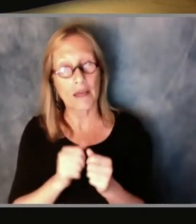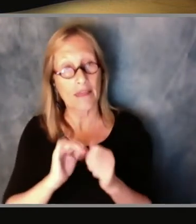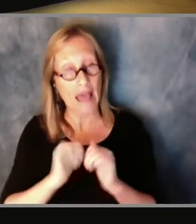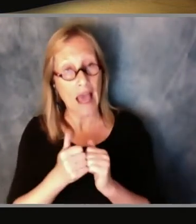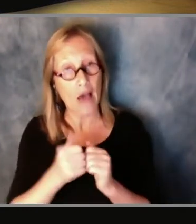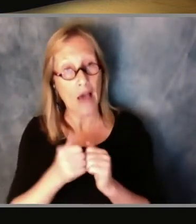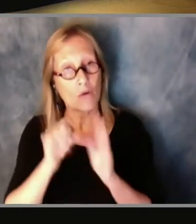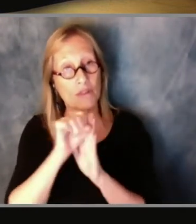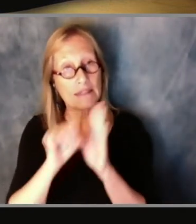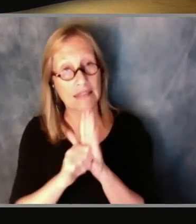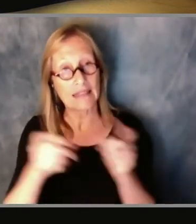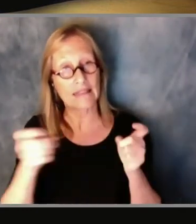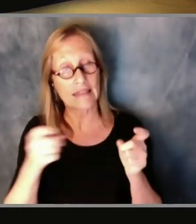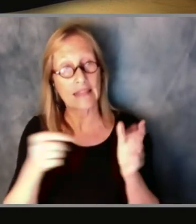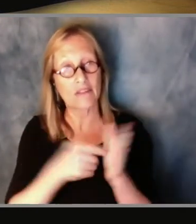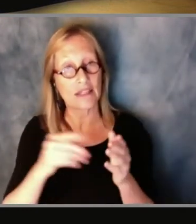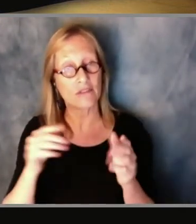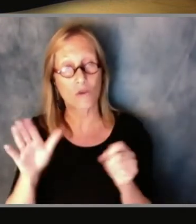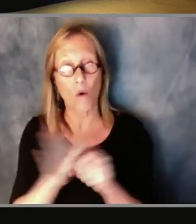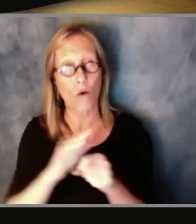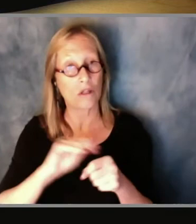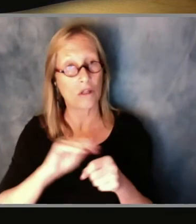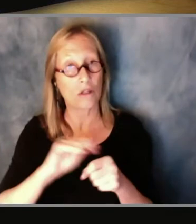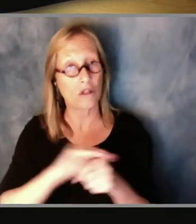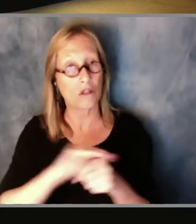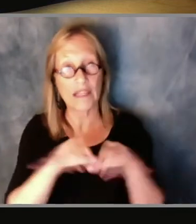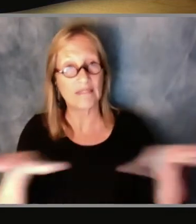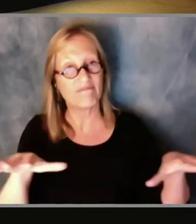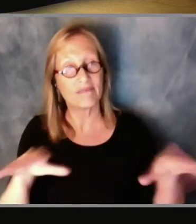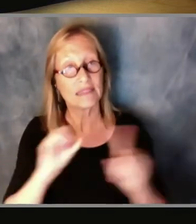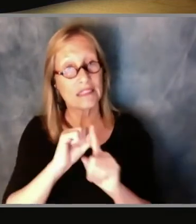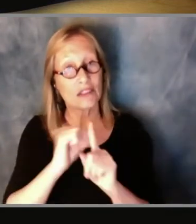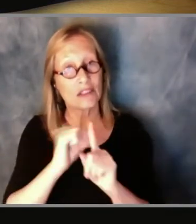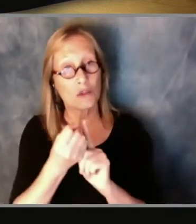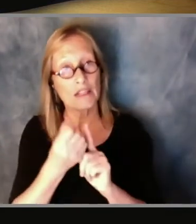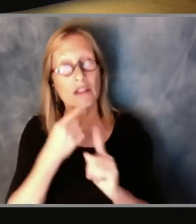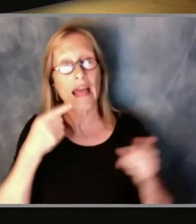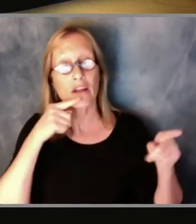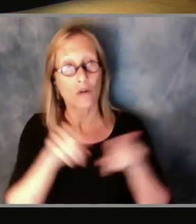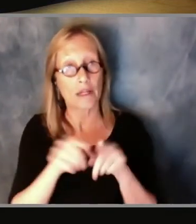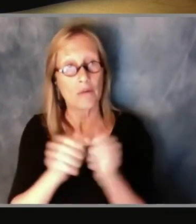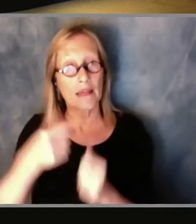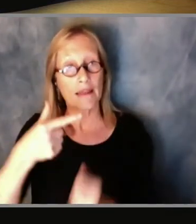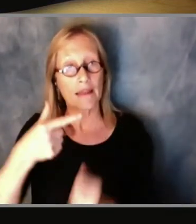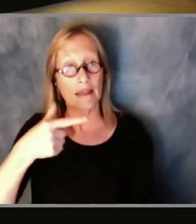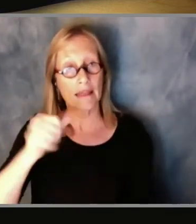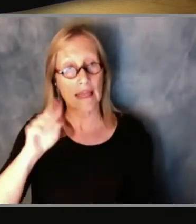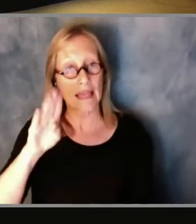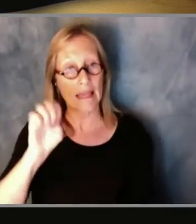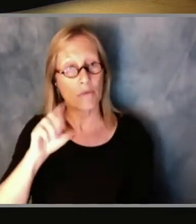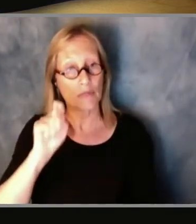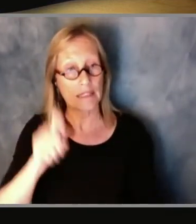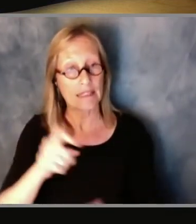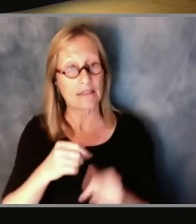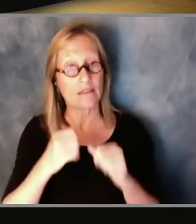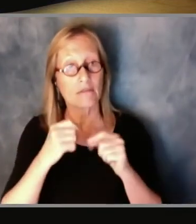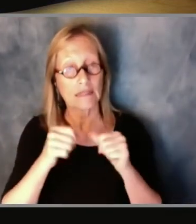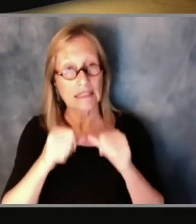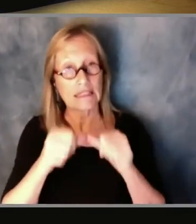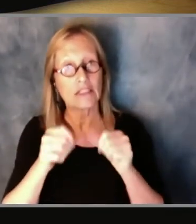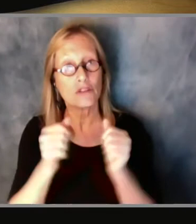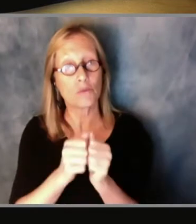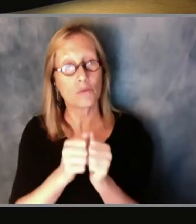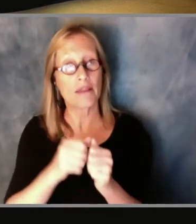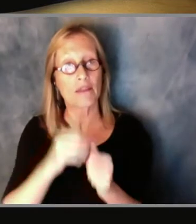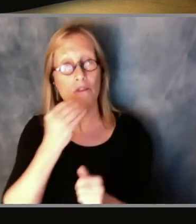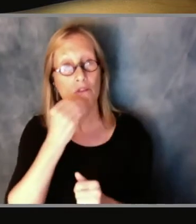handled this whole COVID. And I agree with Gabe, we need to keep the food drives going. So.